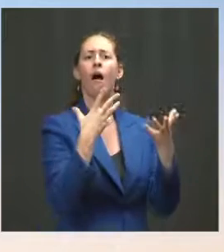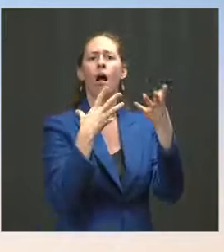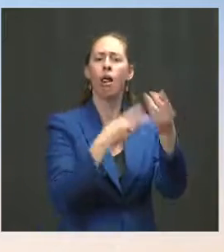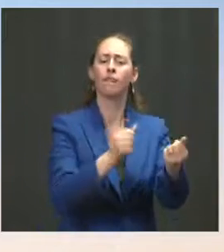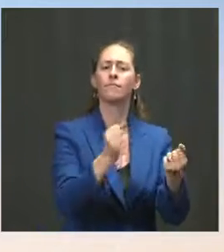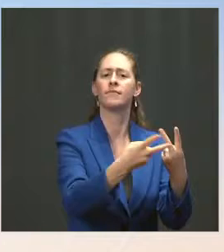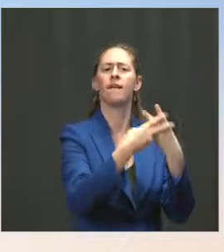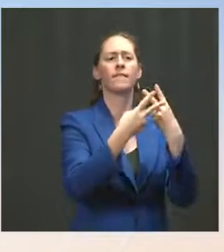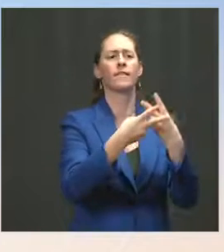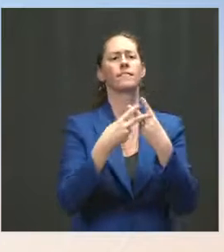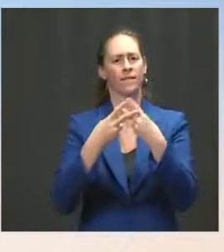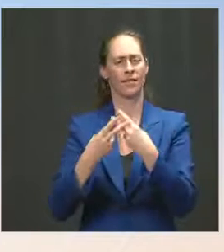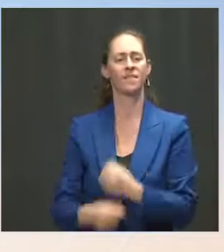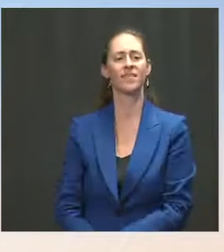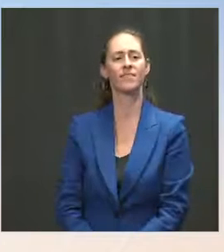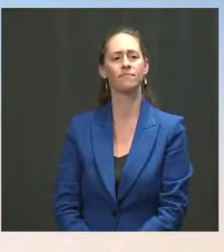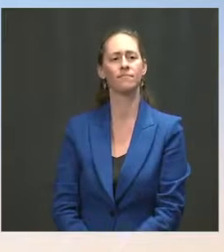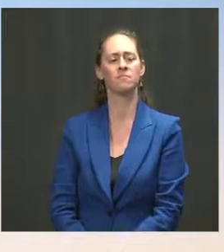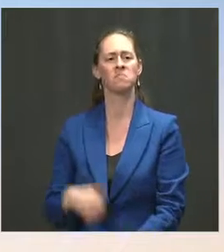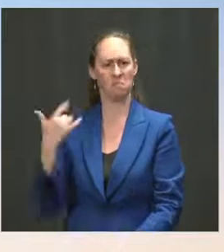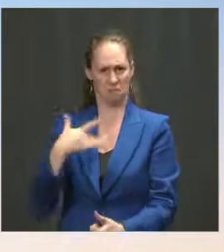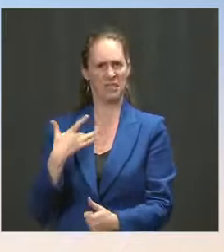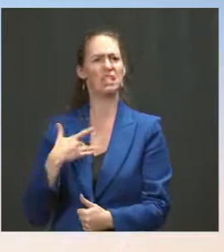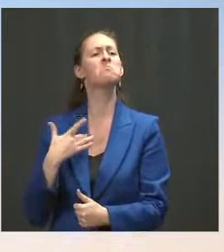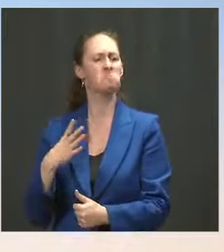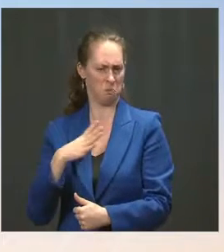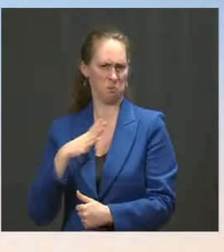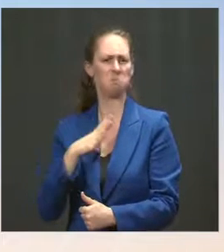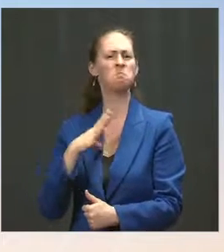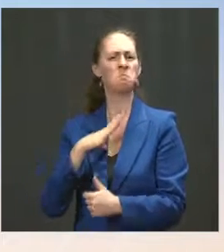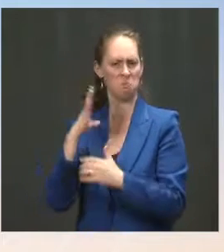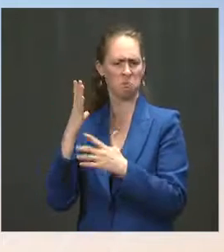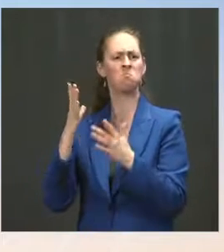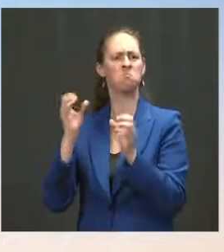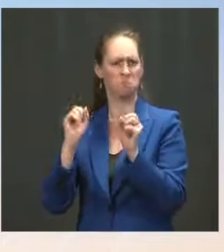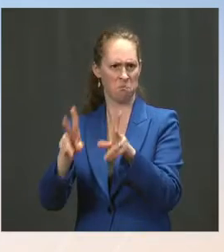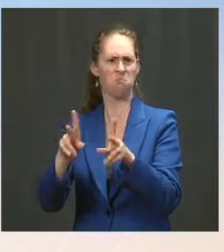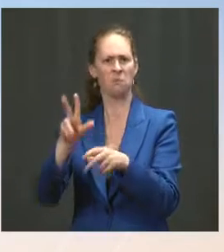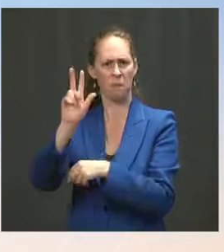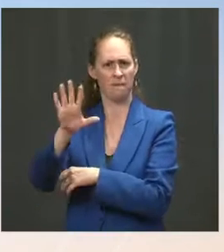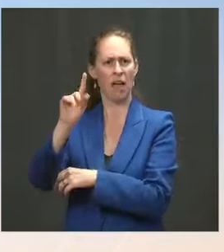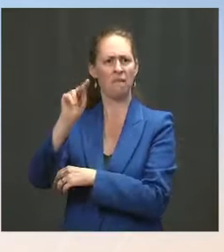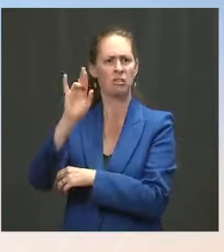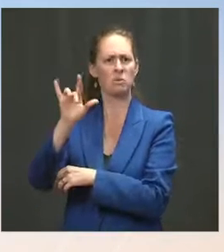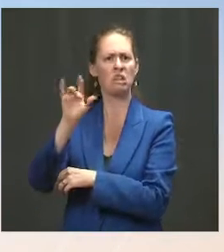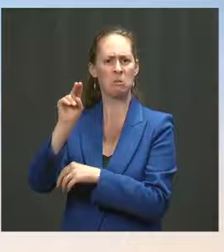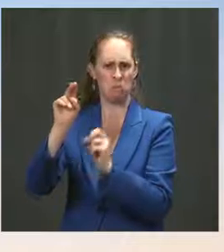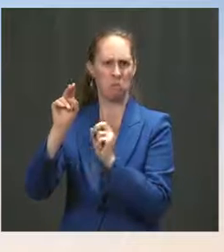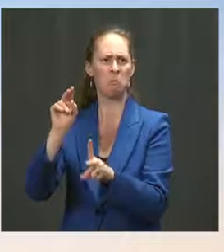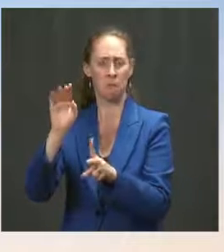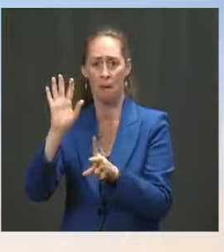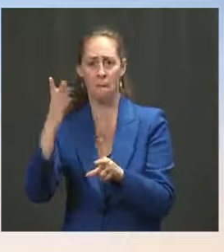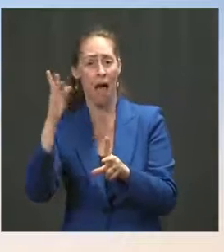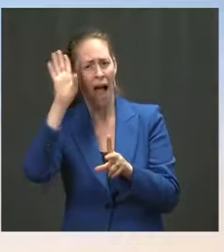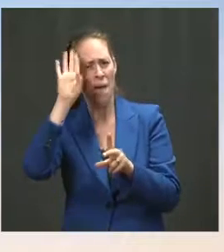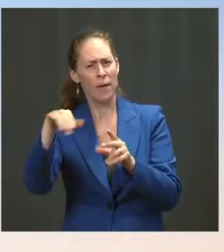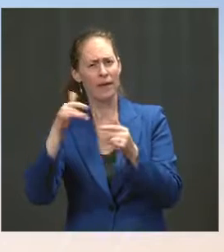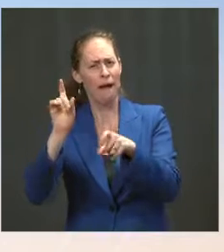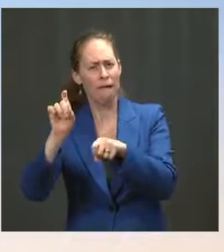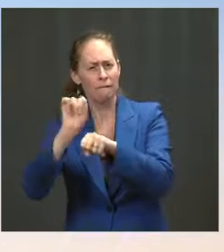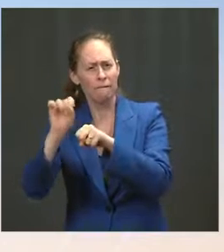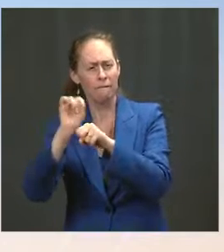the 3.5 trillion size, as you all know, and obviously there's a lot of work ahead as we work to gather